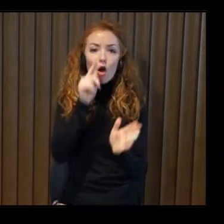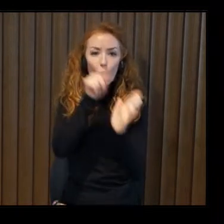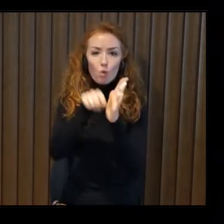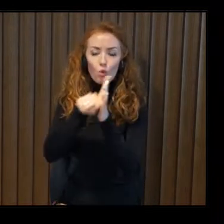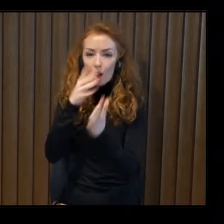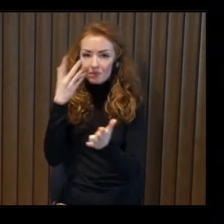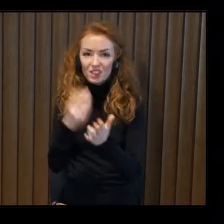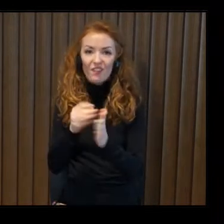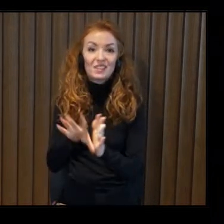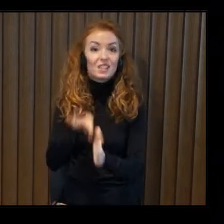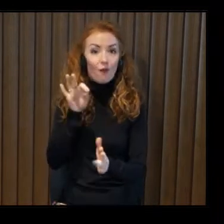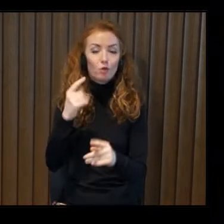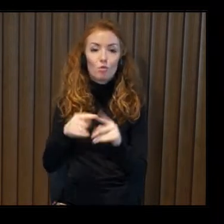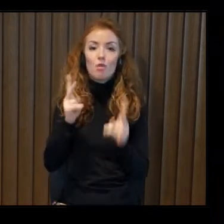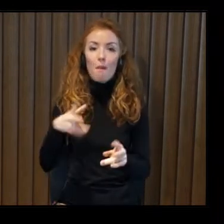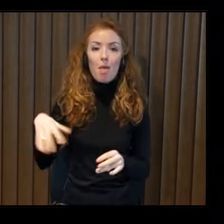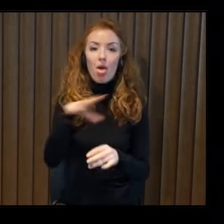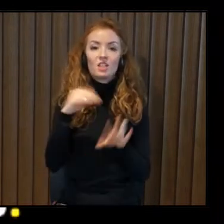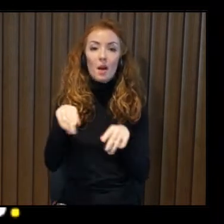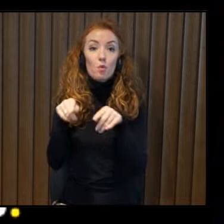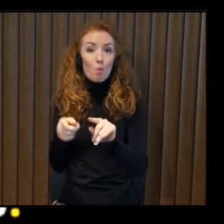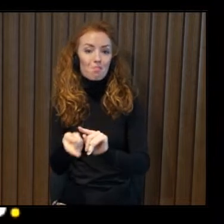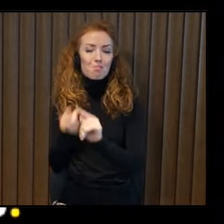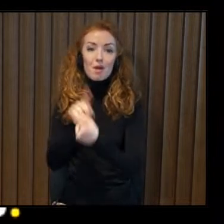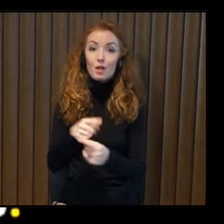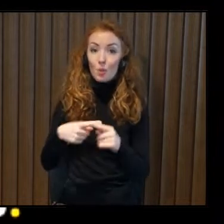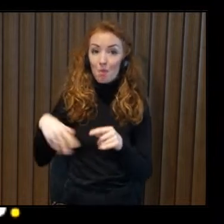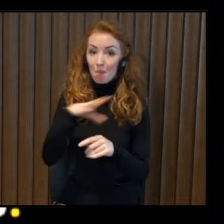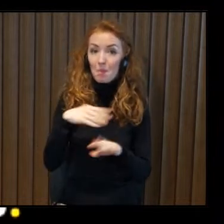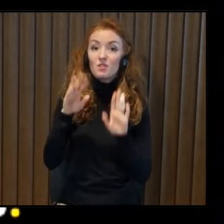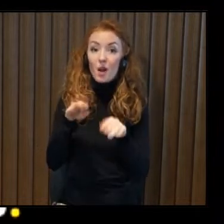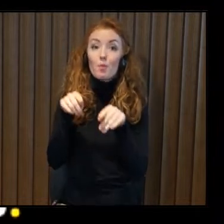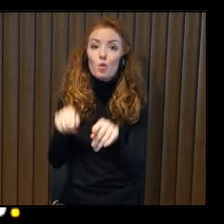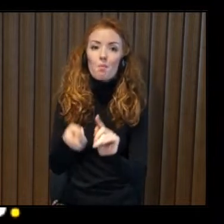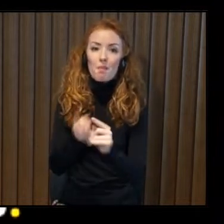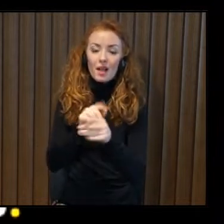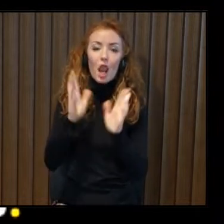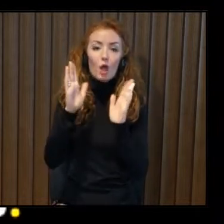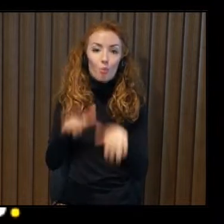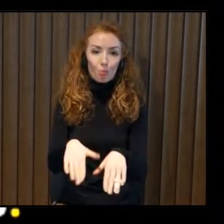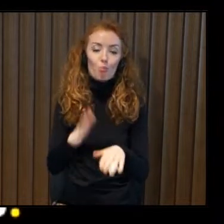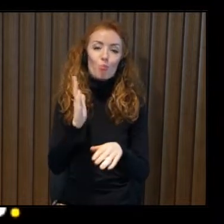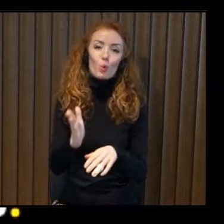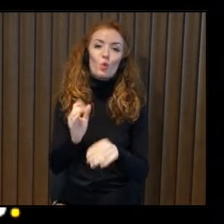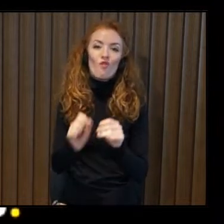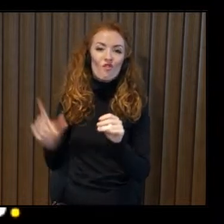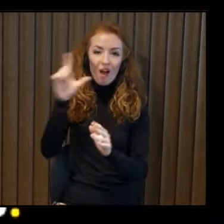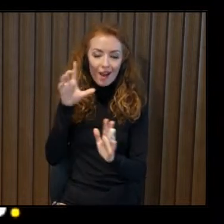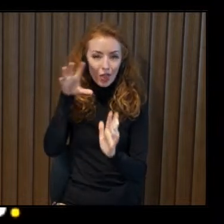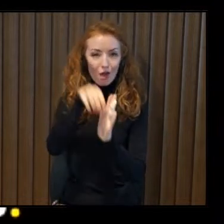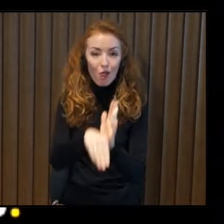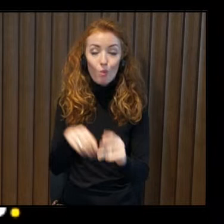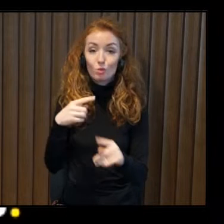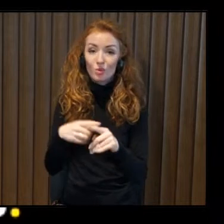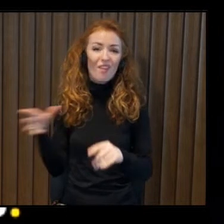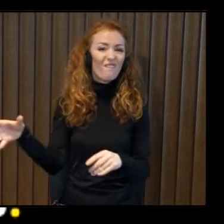change our mindset to be more inclusive and to create a more universally designed world. And the whole point of this is to